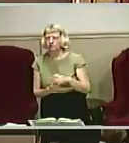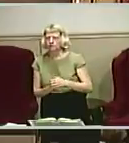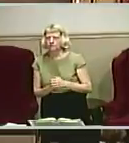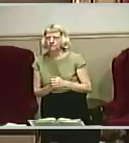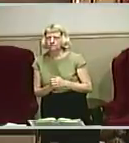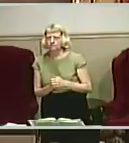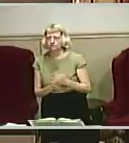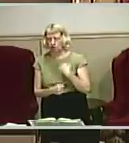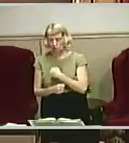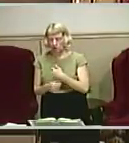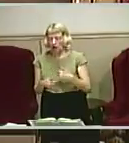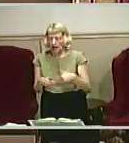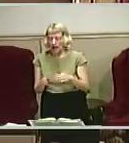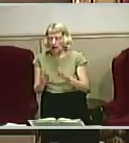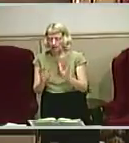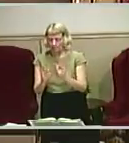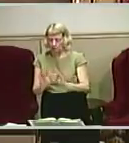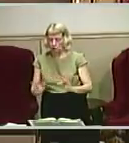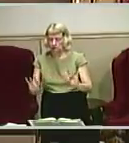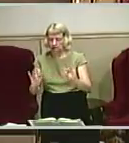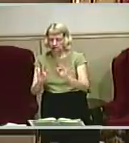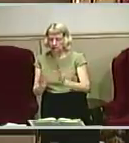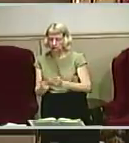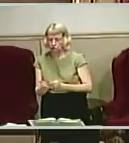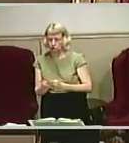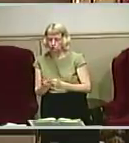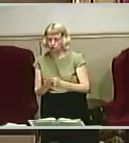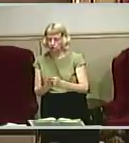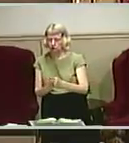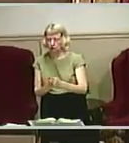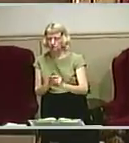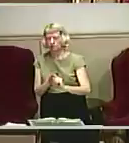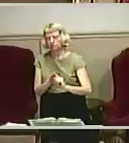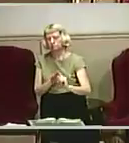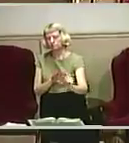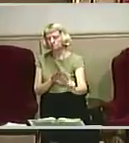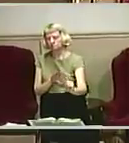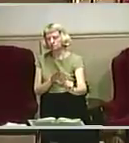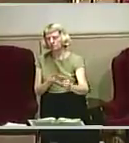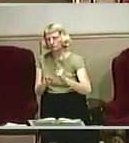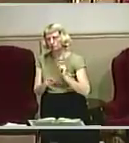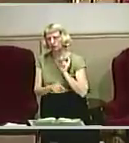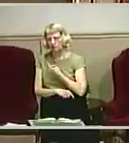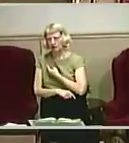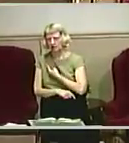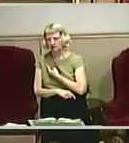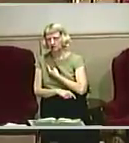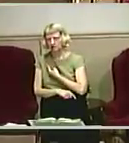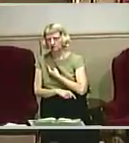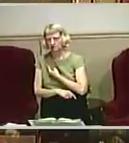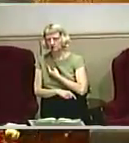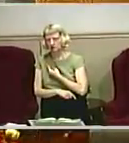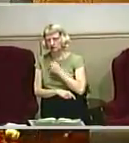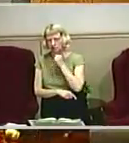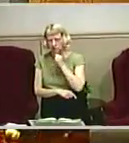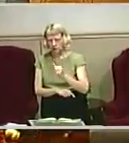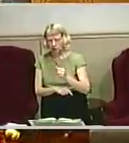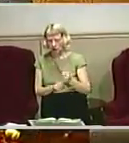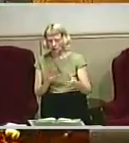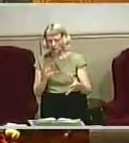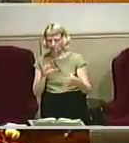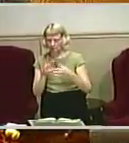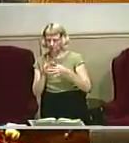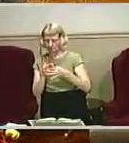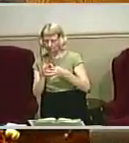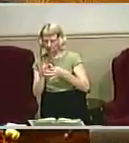And so we're allowing mercy and truth to forsake us. We're not binding them about our neck. We're